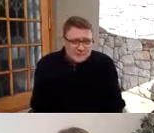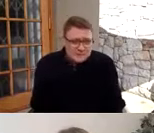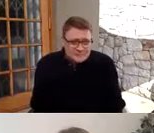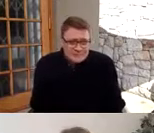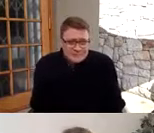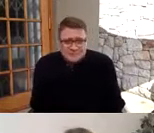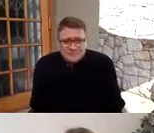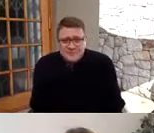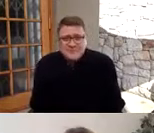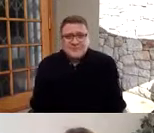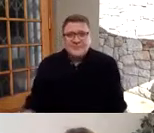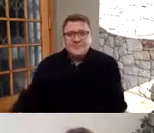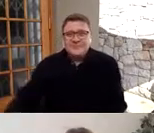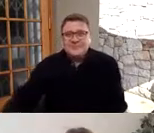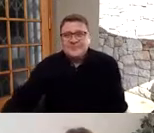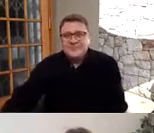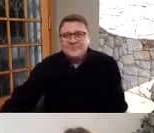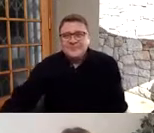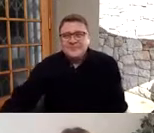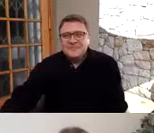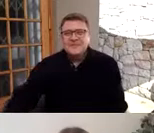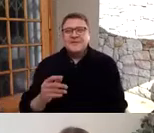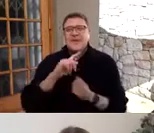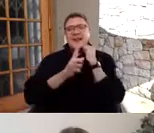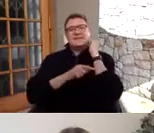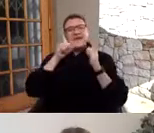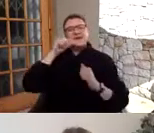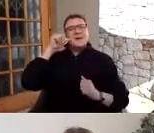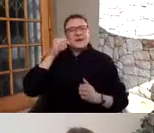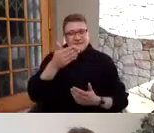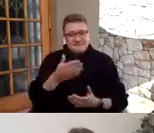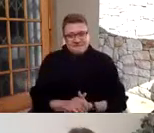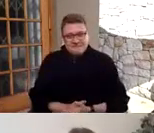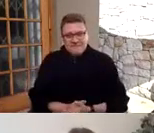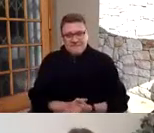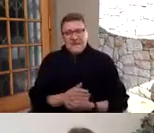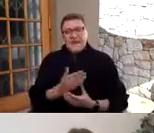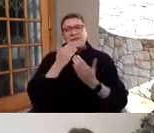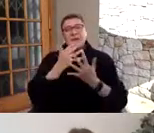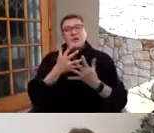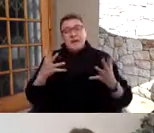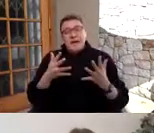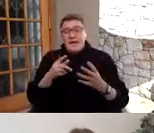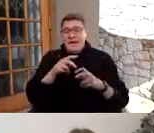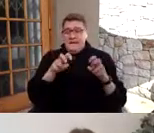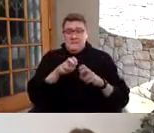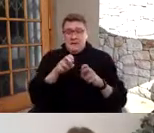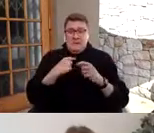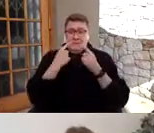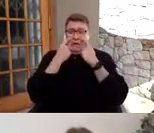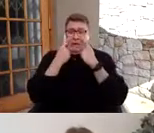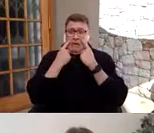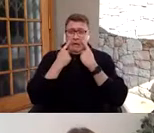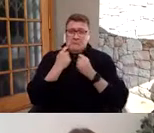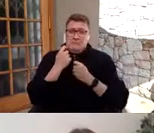Thank you. Thank you. And lastly, Renee. Sure, thank you so much. That video had me in tears. I'm someone that's